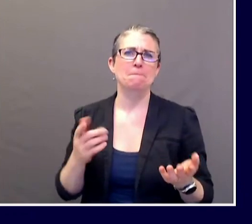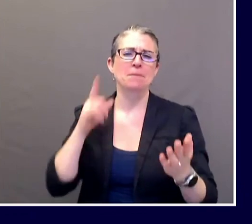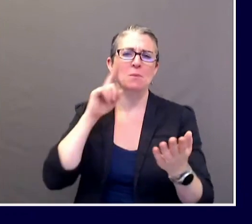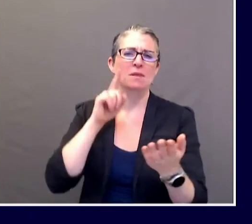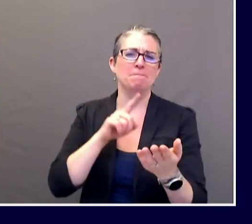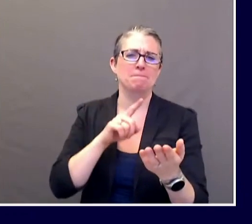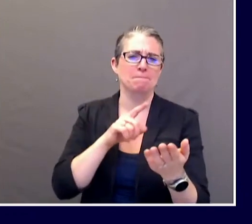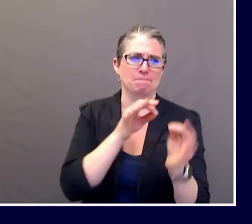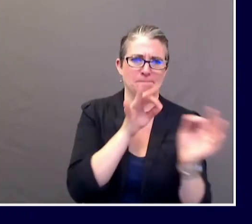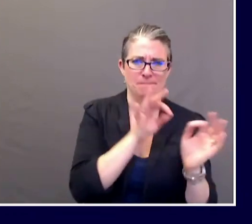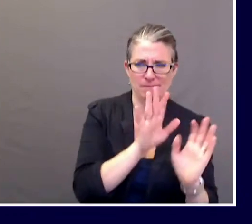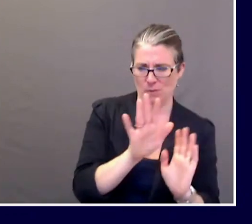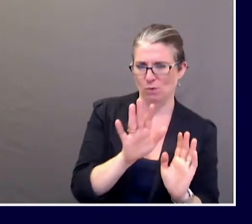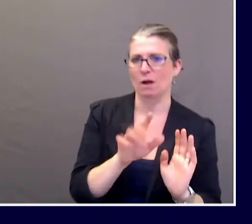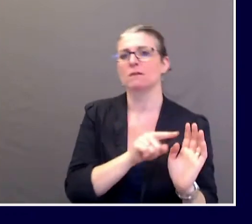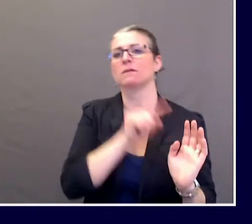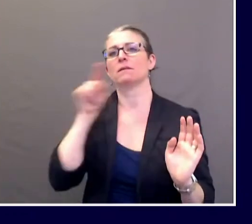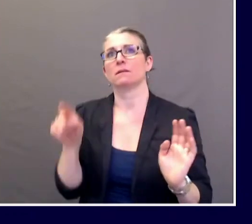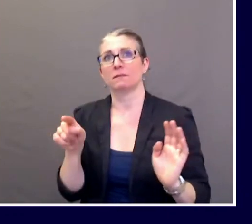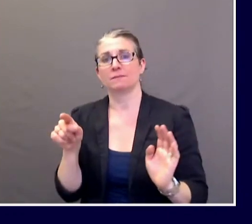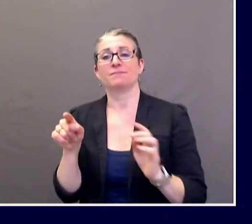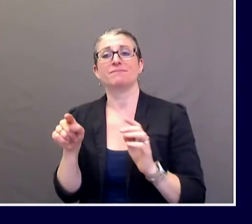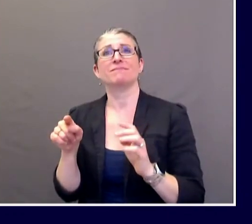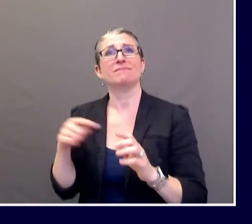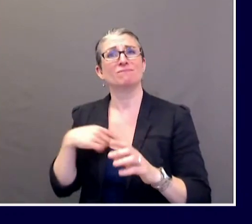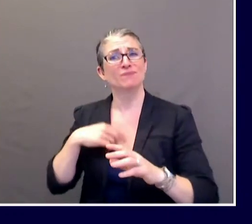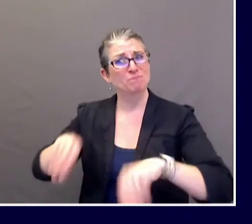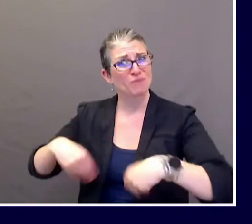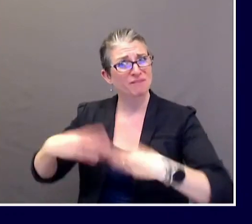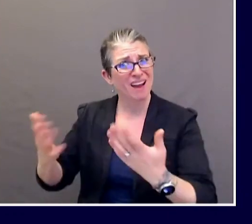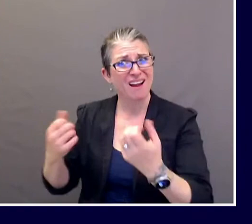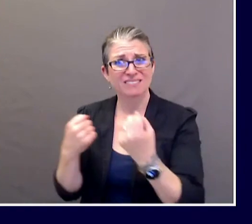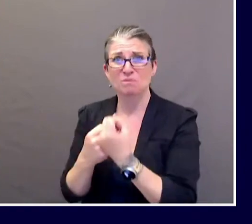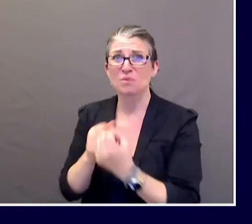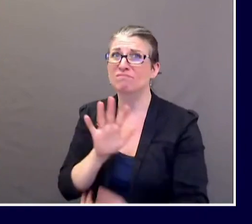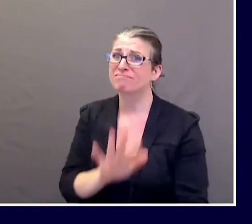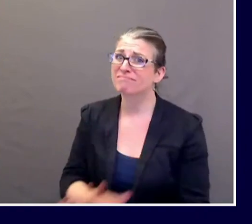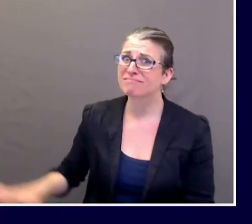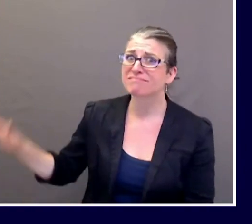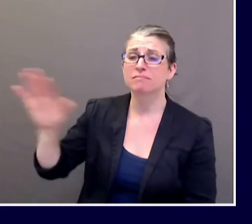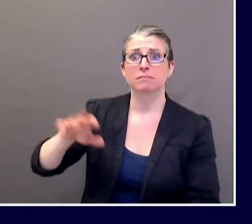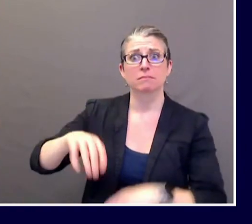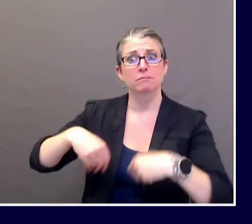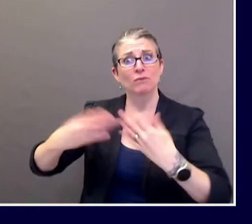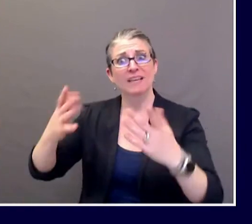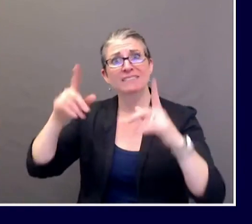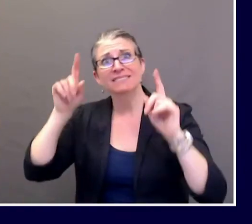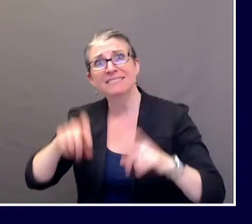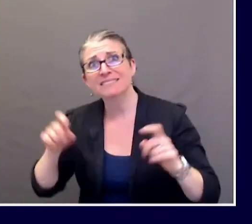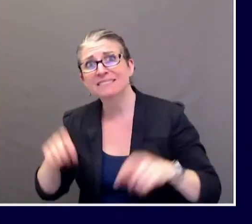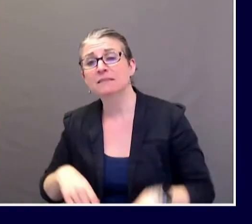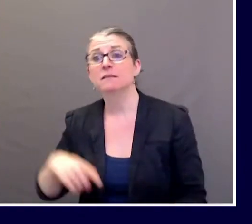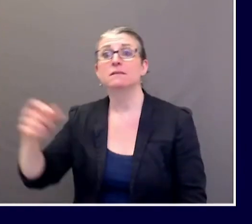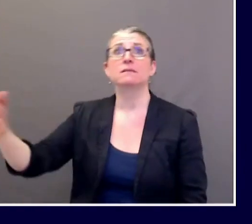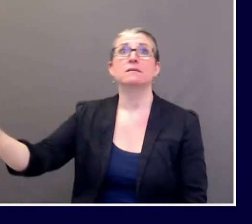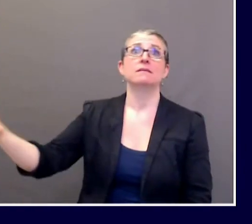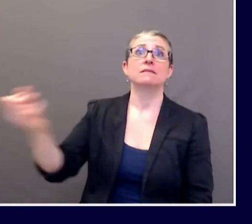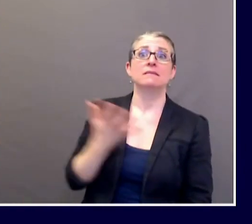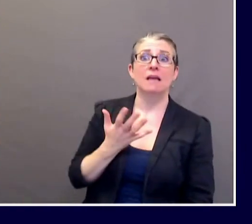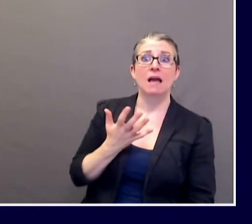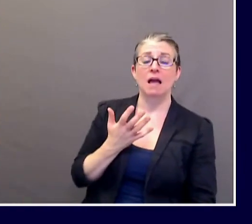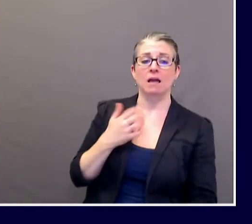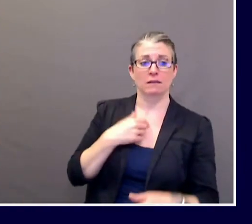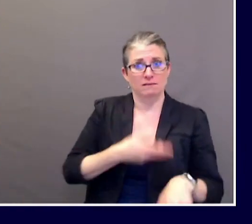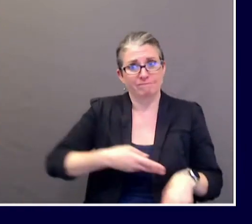those facilities, supported them in testing. Many of them used our state lab in the middle of the pandemic to make sure that we were providing regular